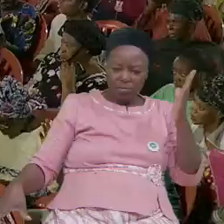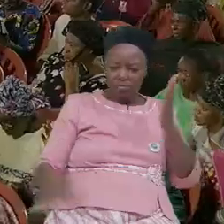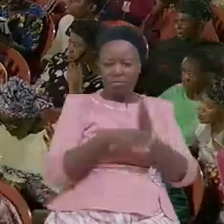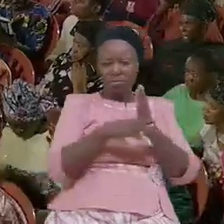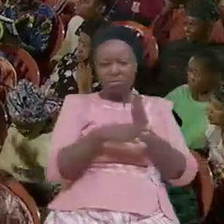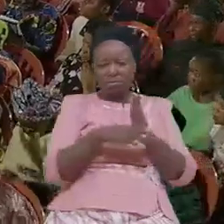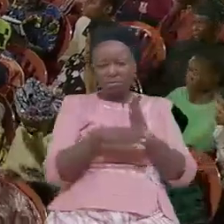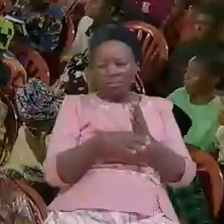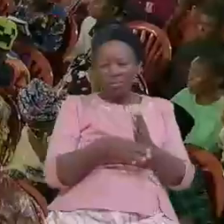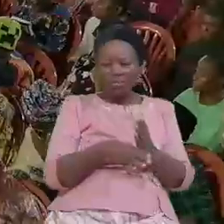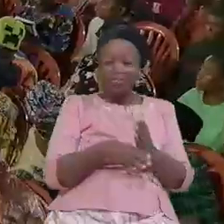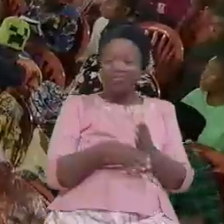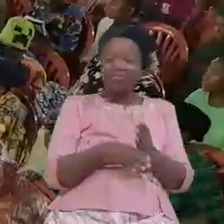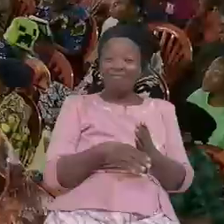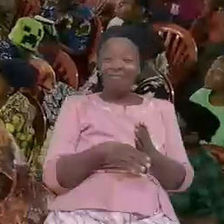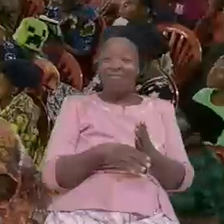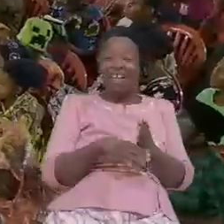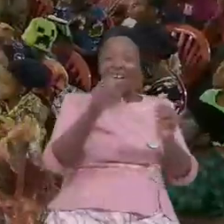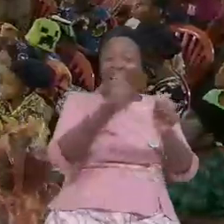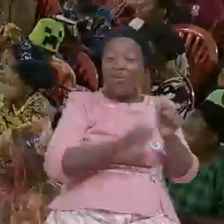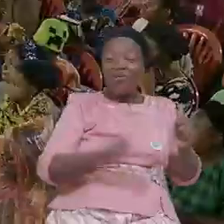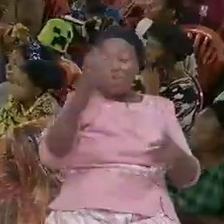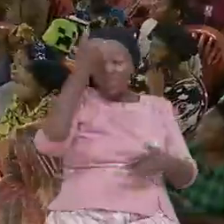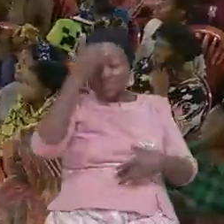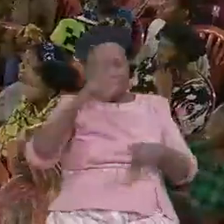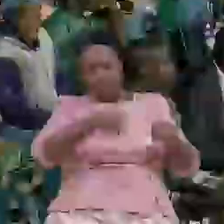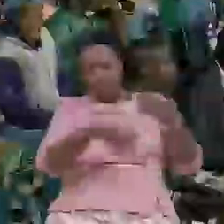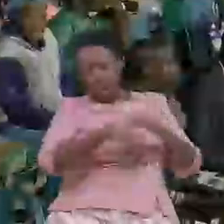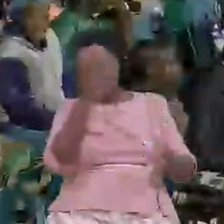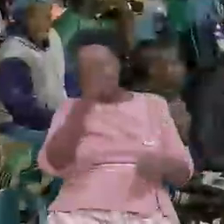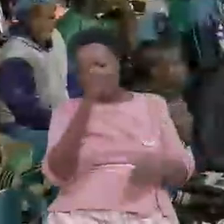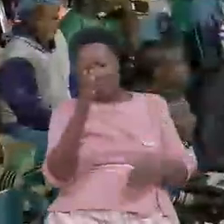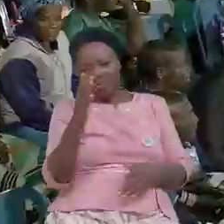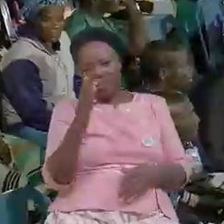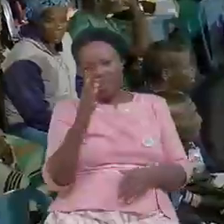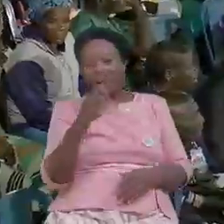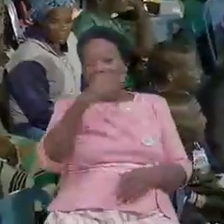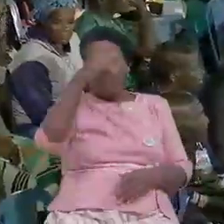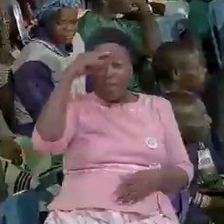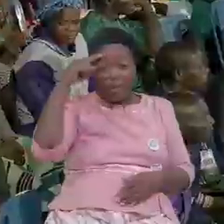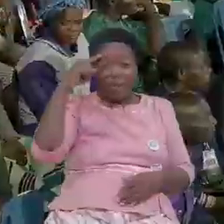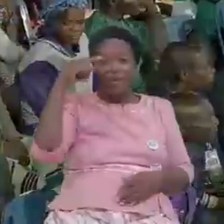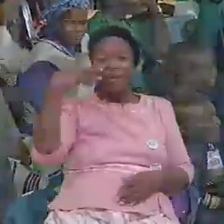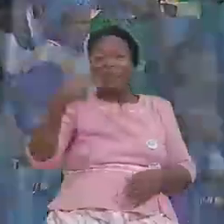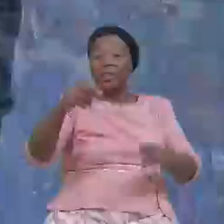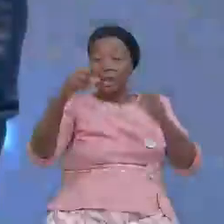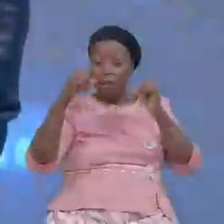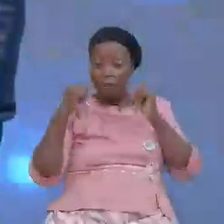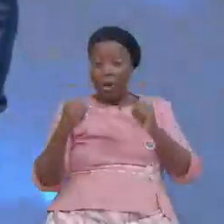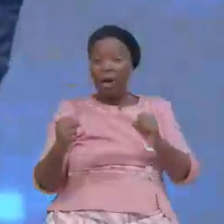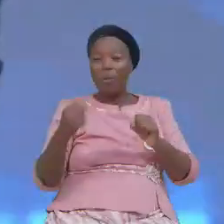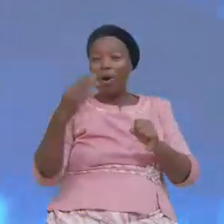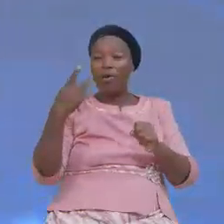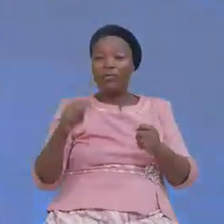out. Every sickness, check your way out. Because the power of the